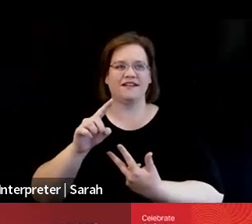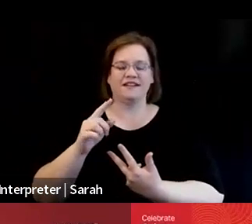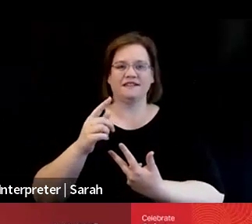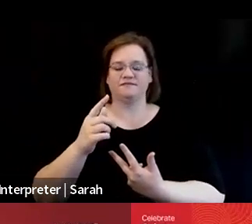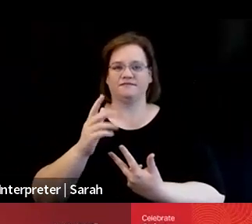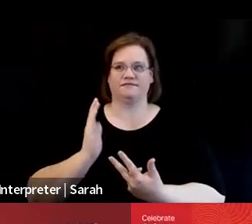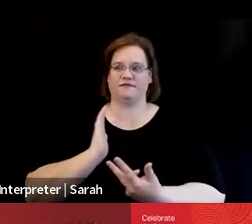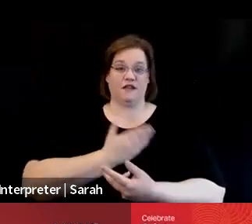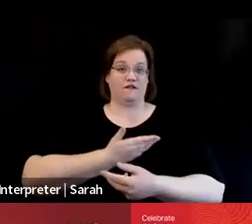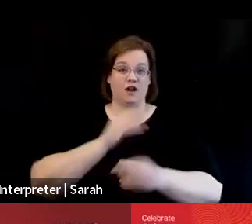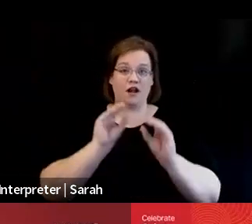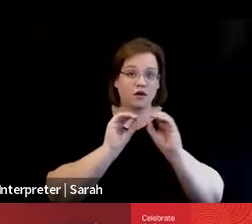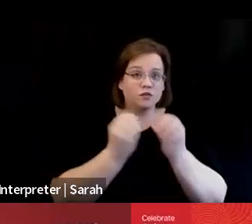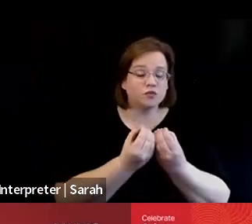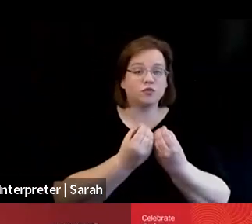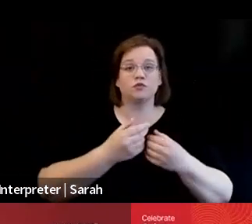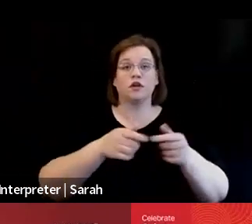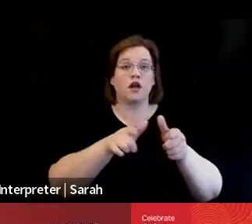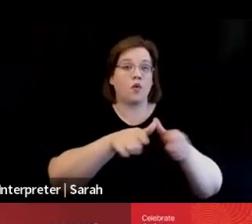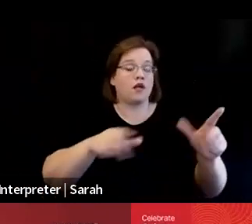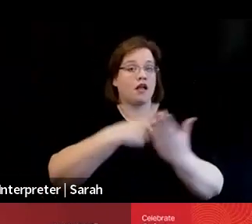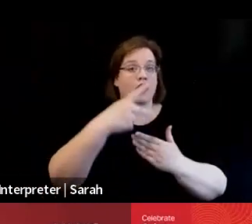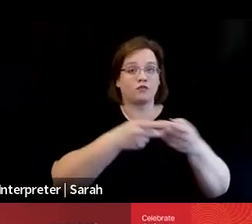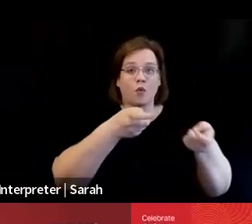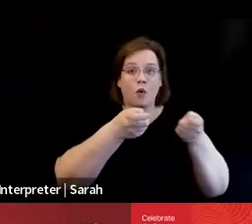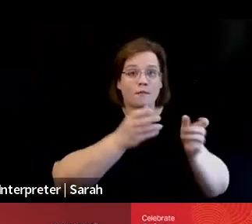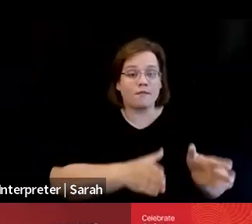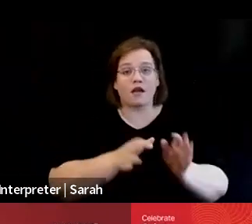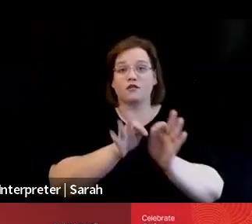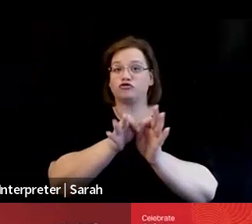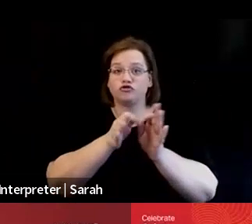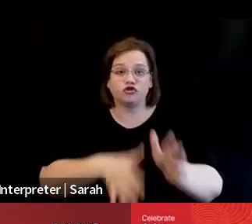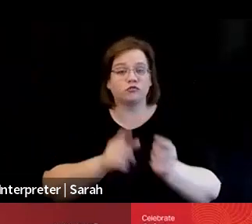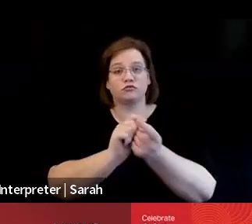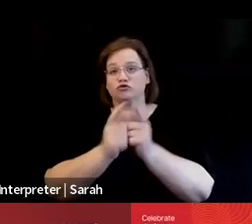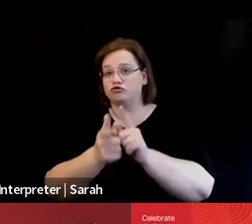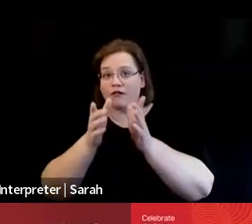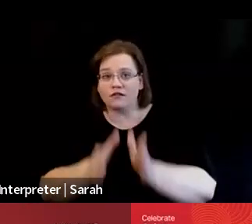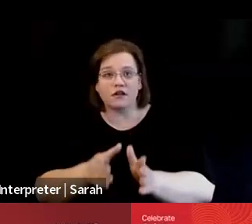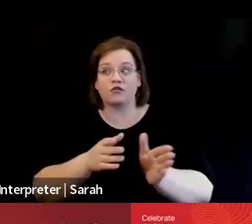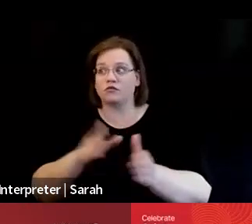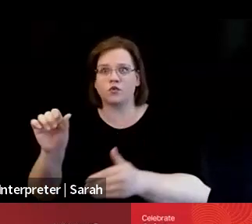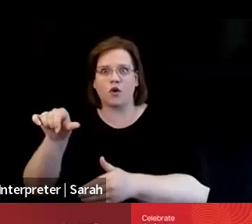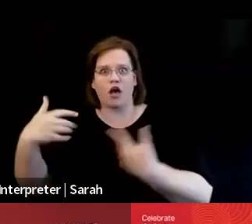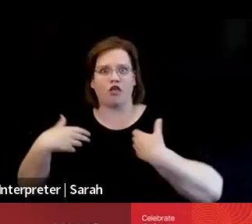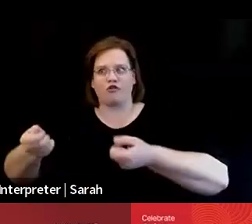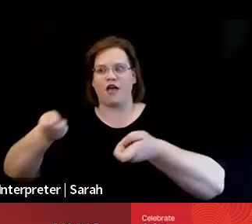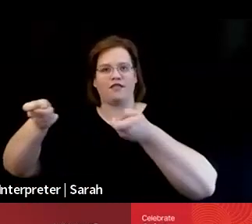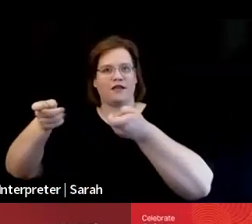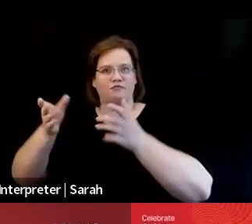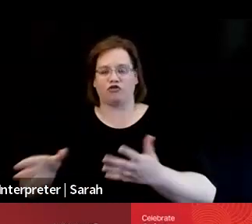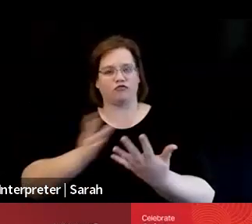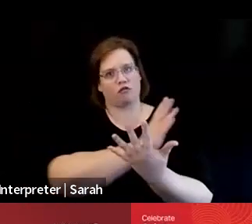our institutions, whether we're language program managers at hospitals, interpreters and translators ourselves, or other health